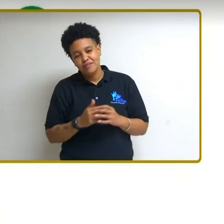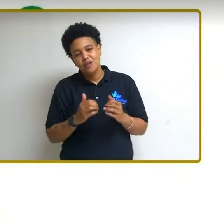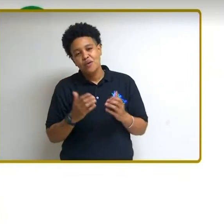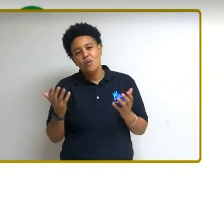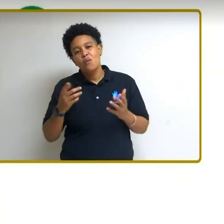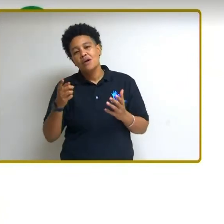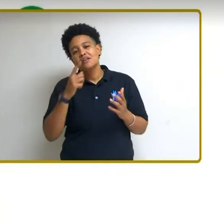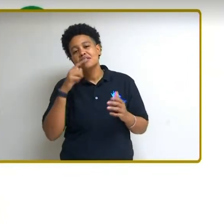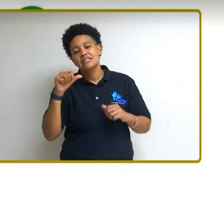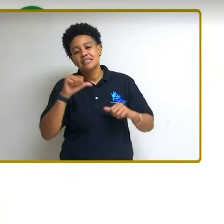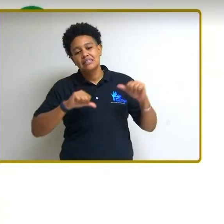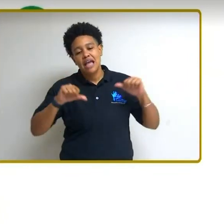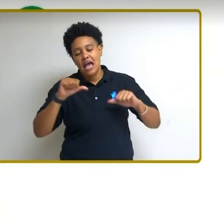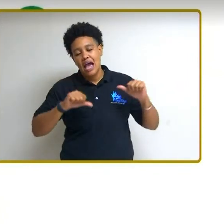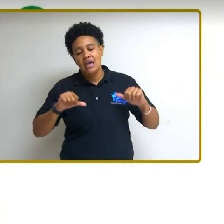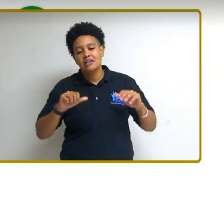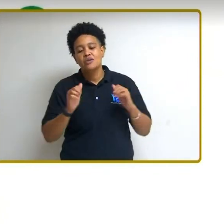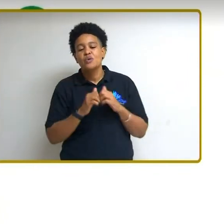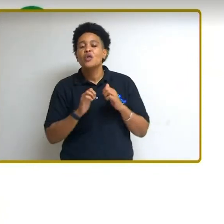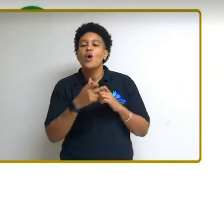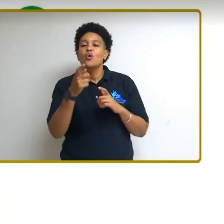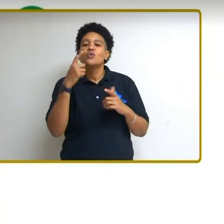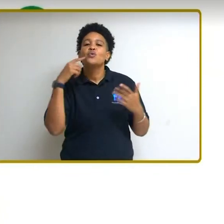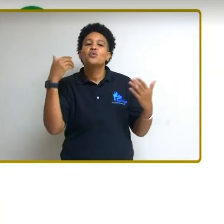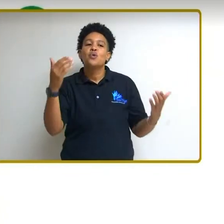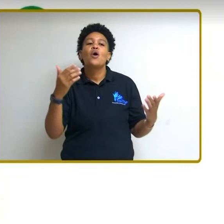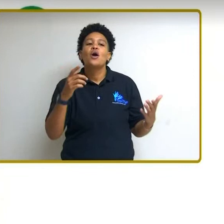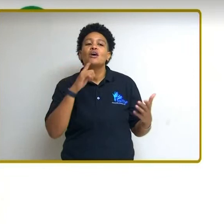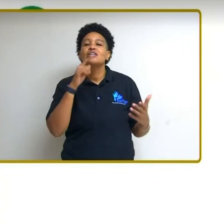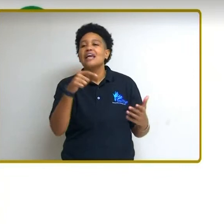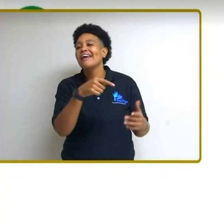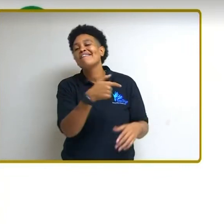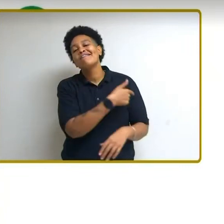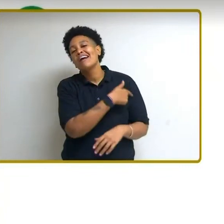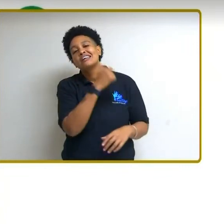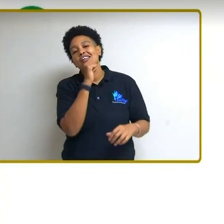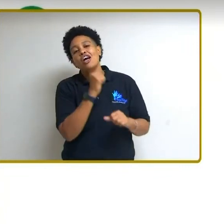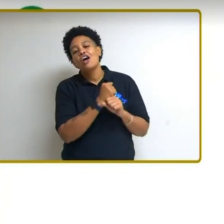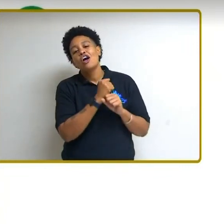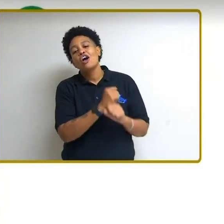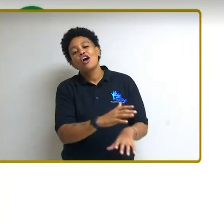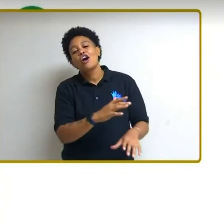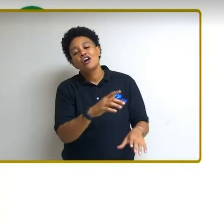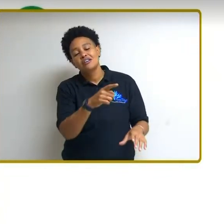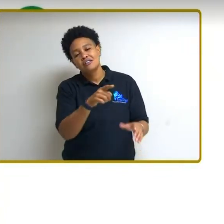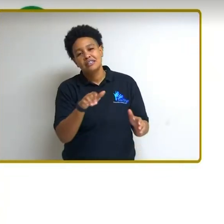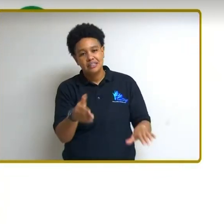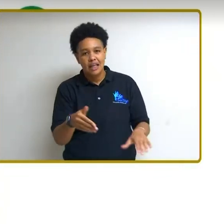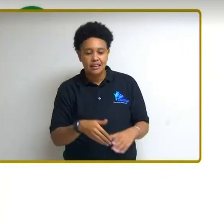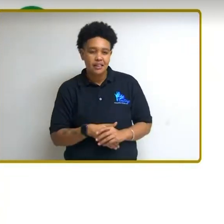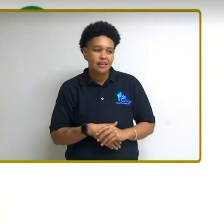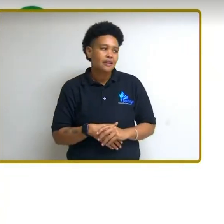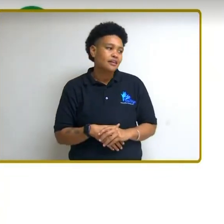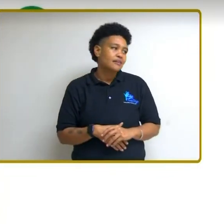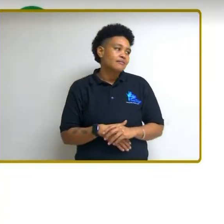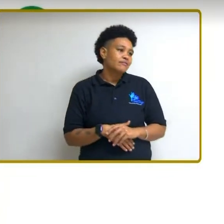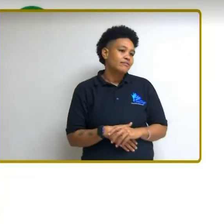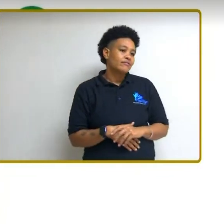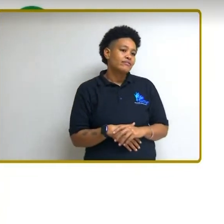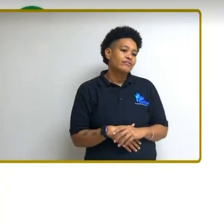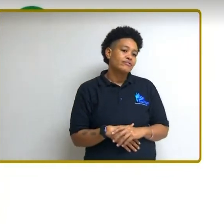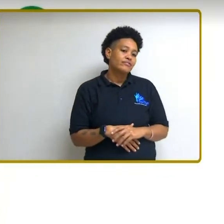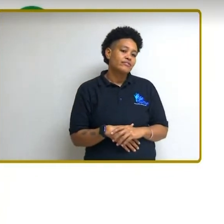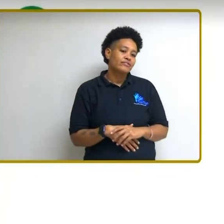what's the science with how you went about ruling out the vaccine as even contributing to his death?